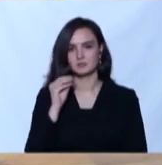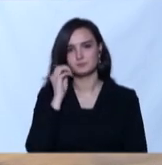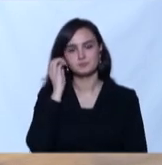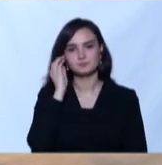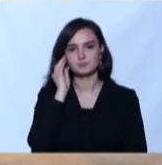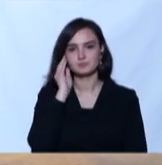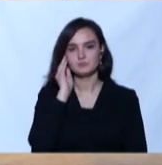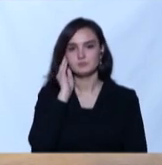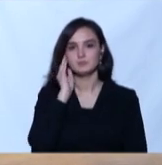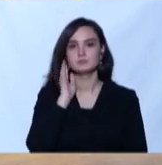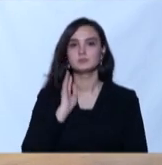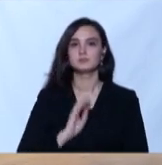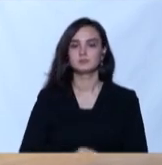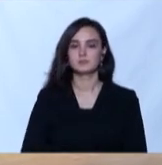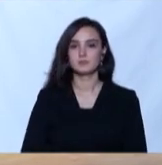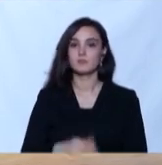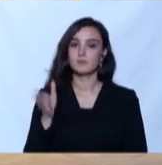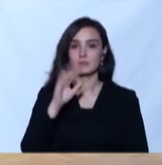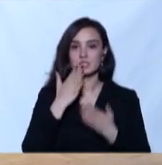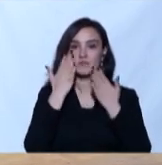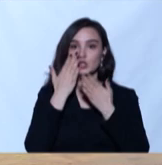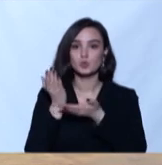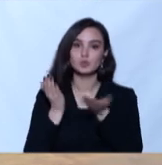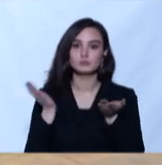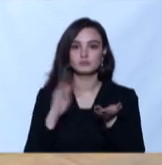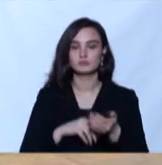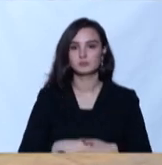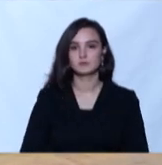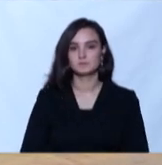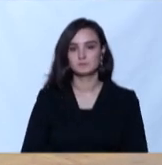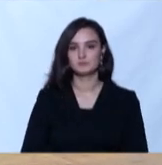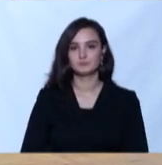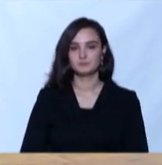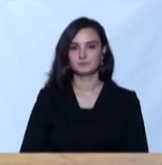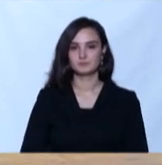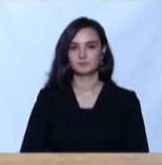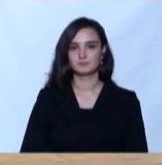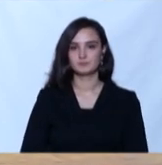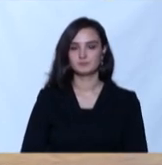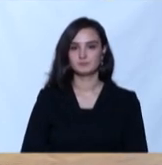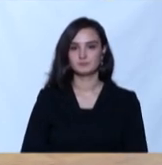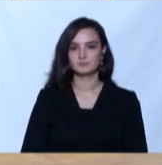Okay. Are you ready to read? Yes, let's read. Let's read.